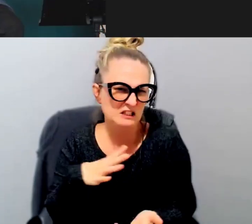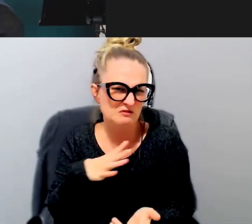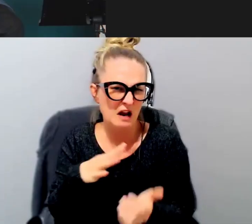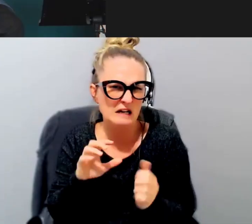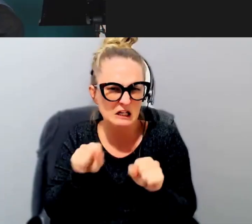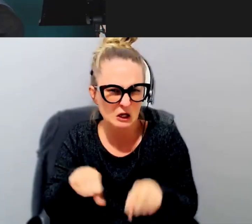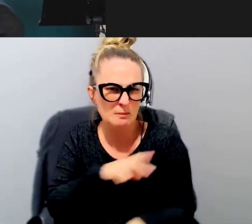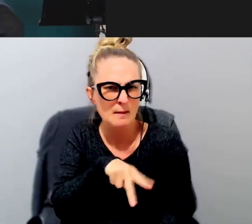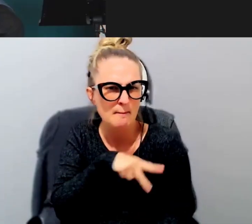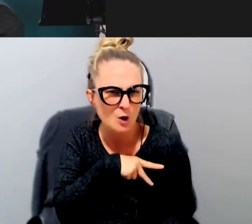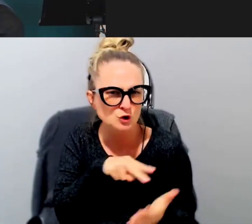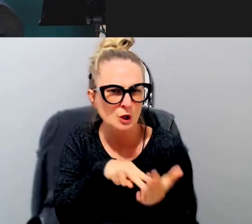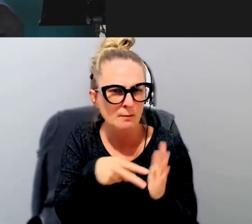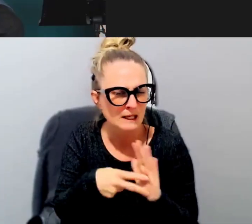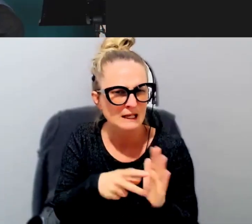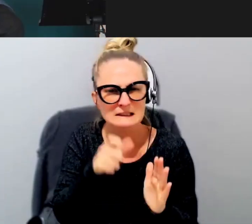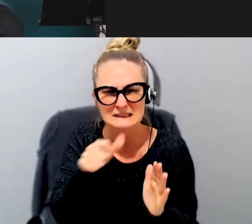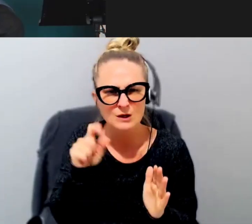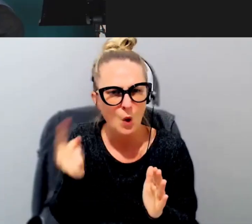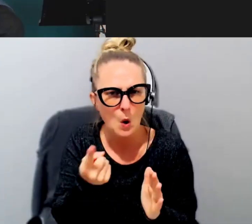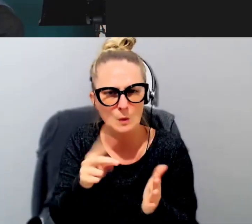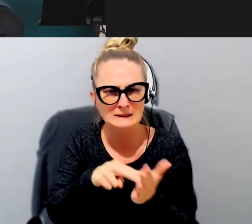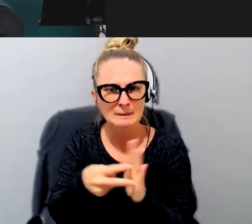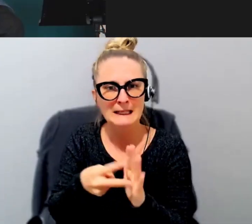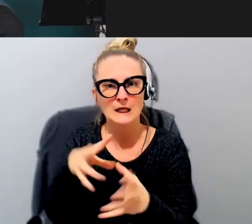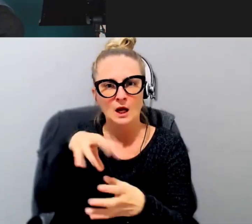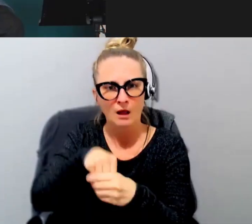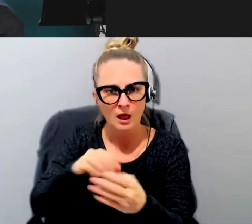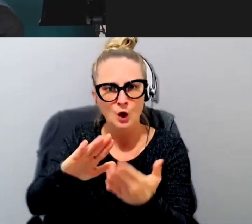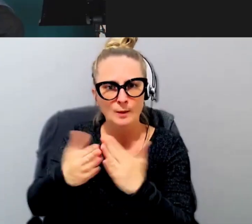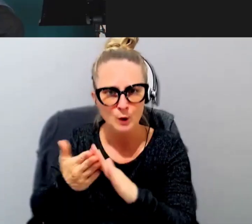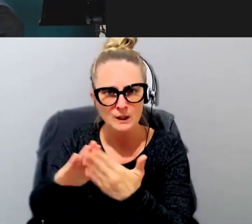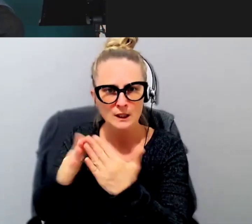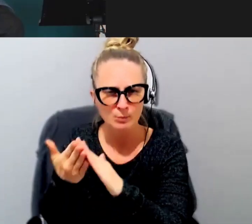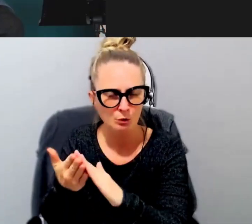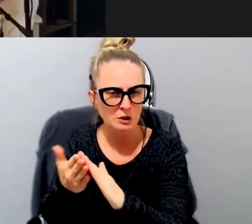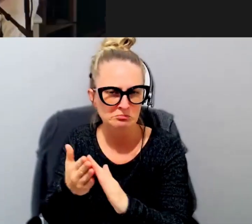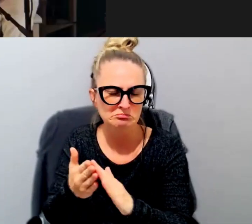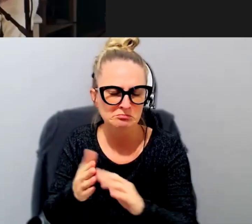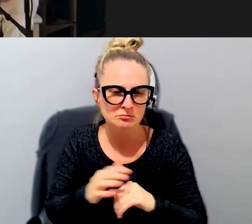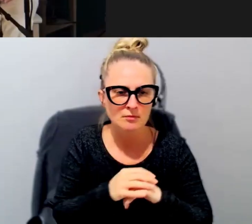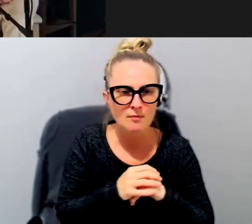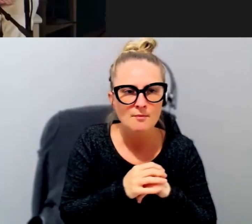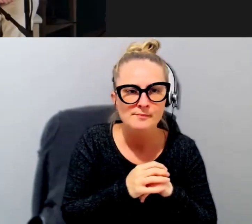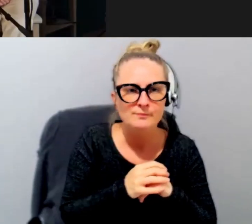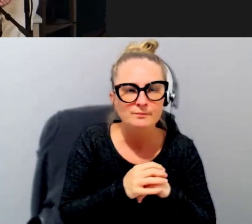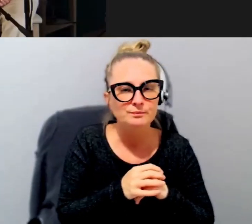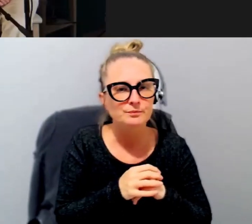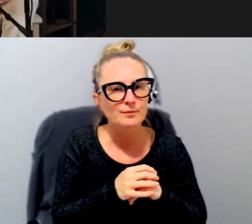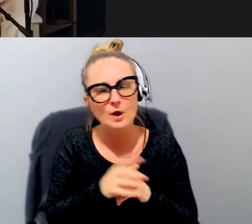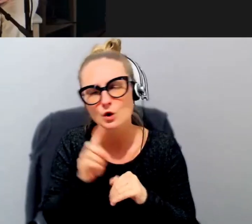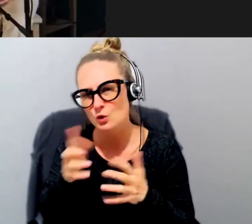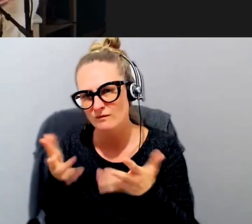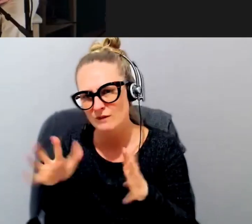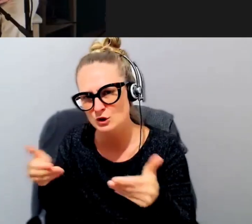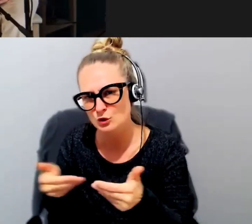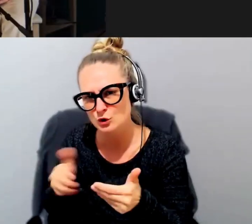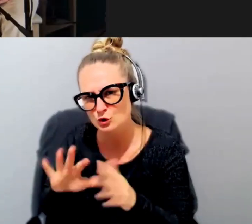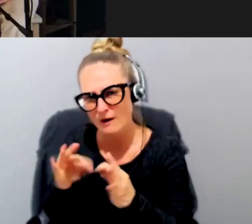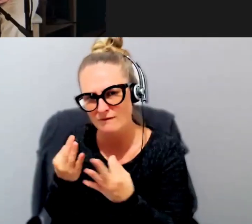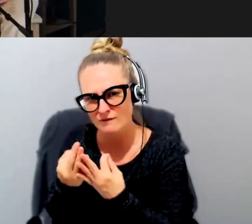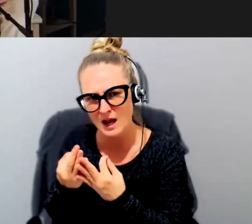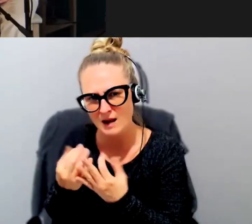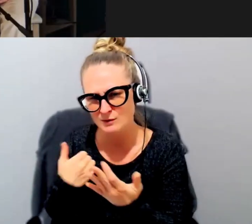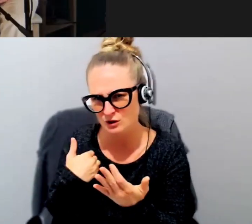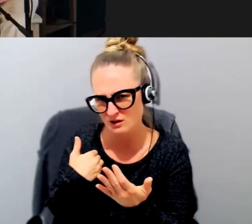meaning. It doesn't always have to be in community, but that's a big piece of it as well. Since you have introduced your family, I don't know does he have a deal